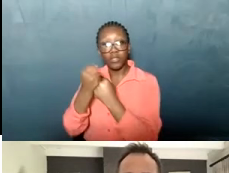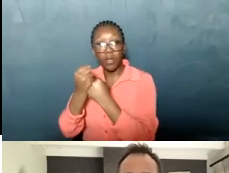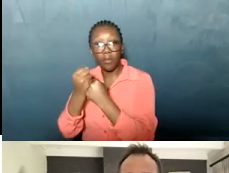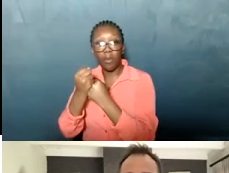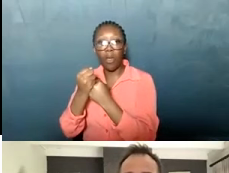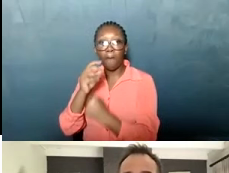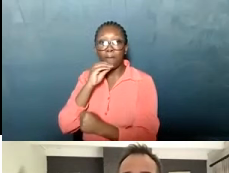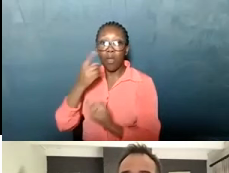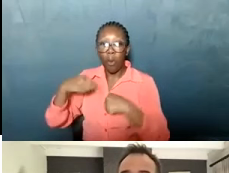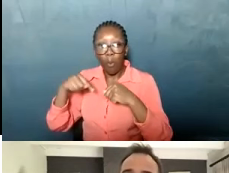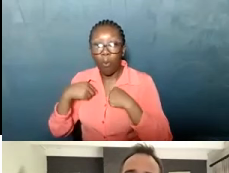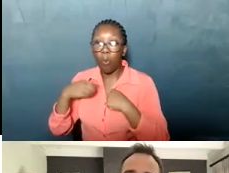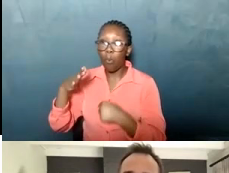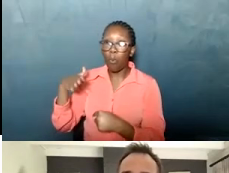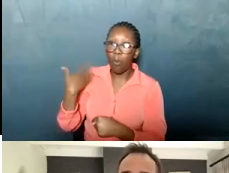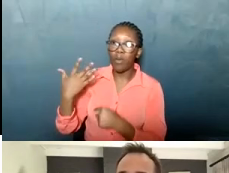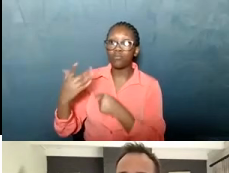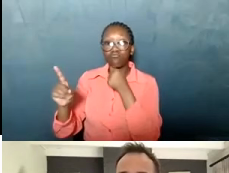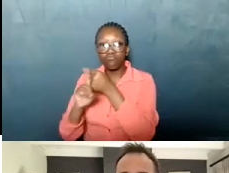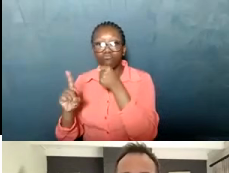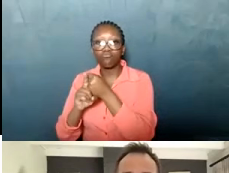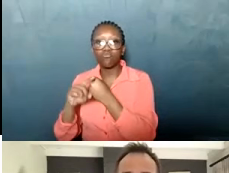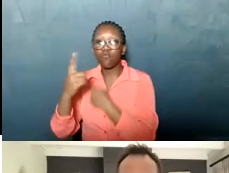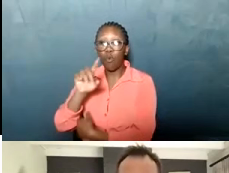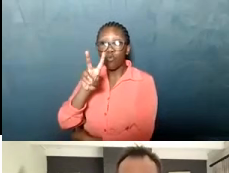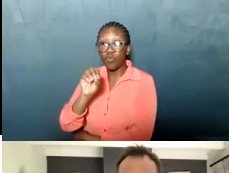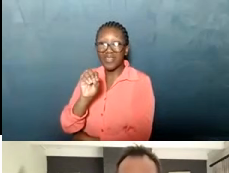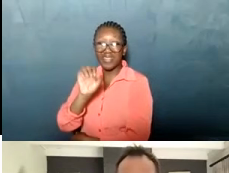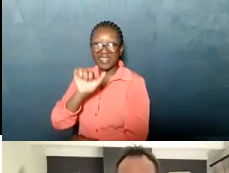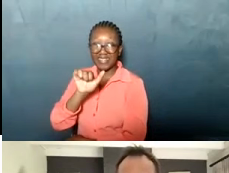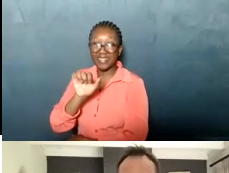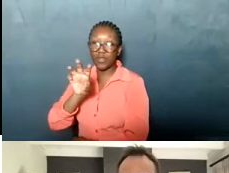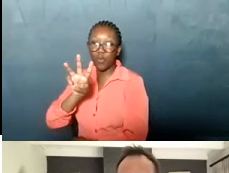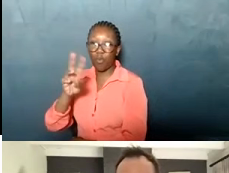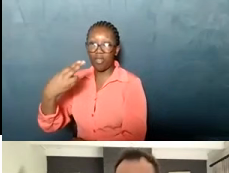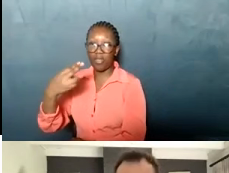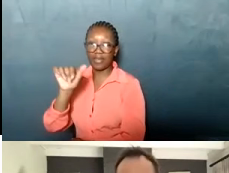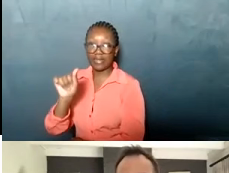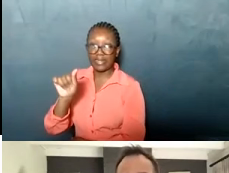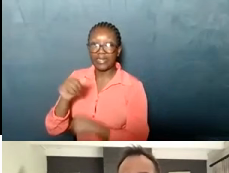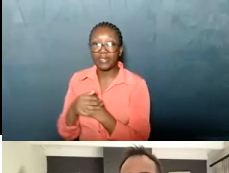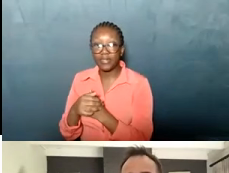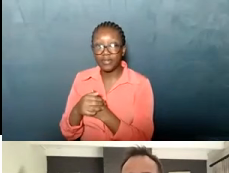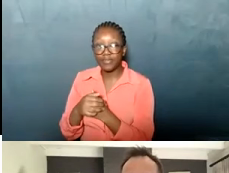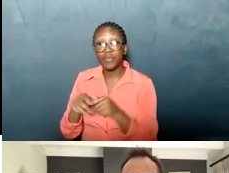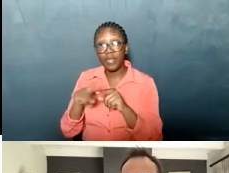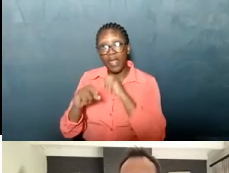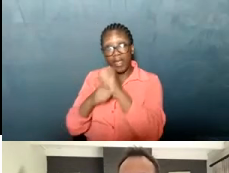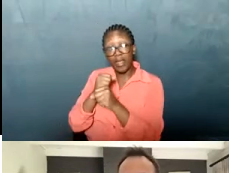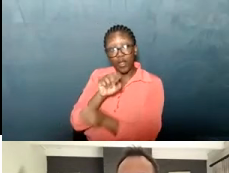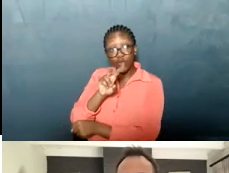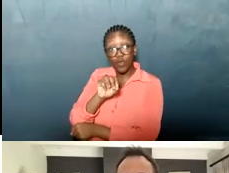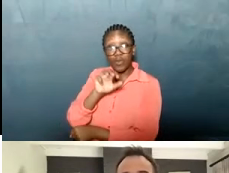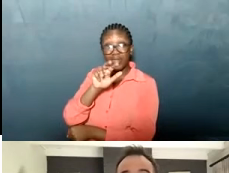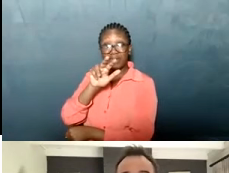loss at the 2016 World Health Assembly. And in 2016, South Africa further